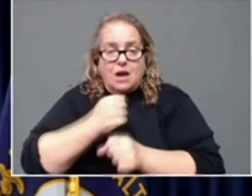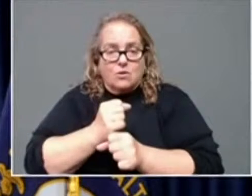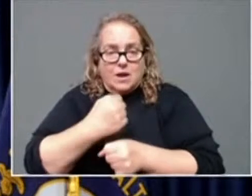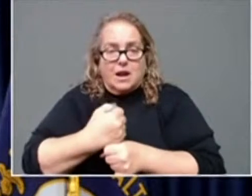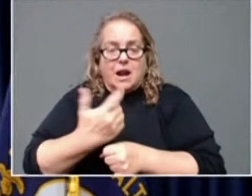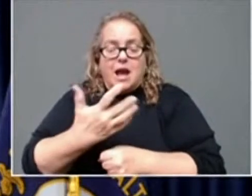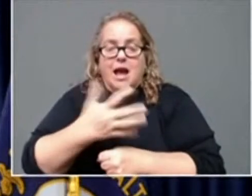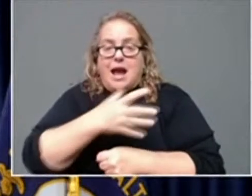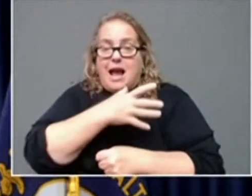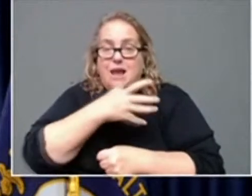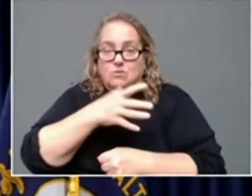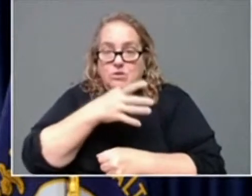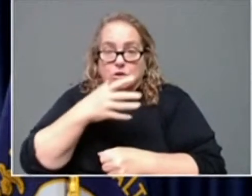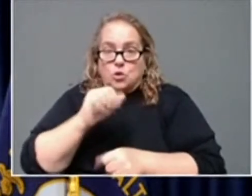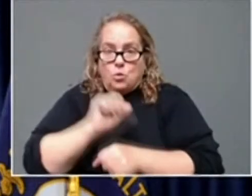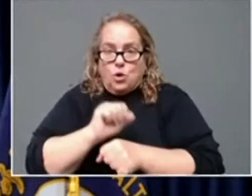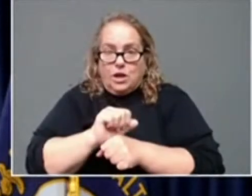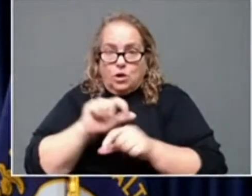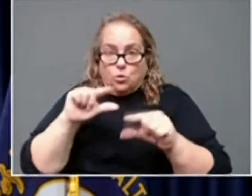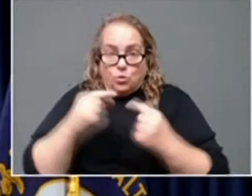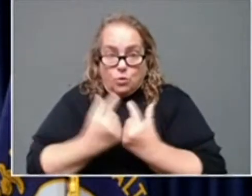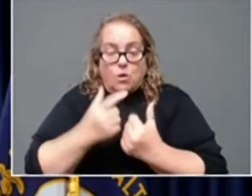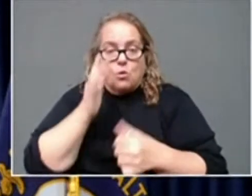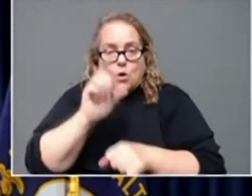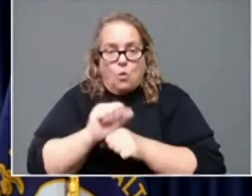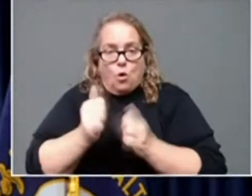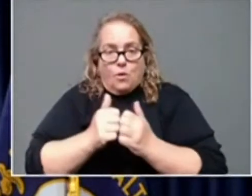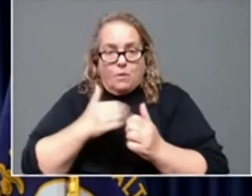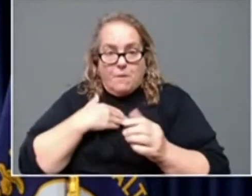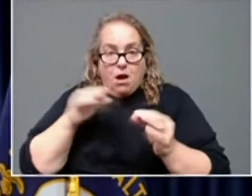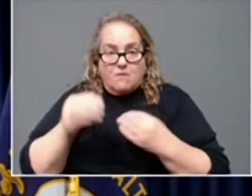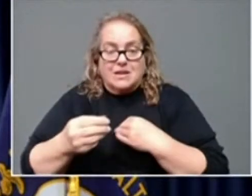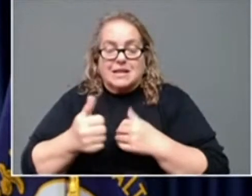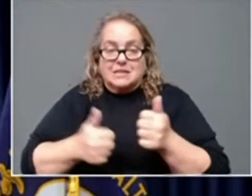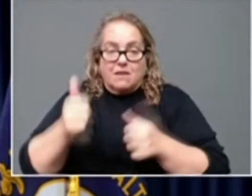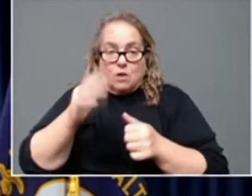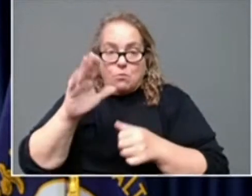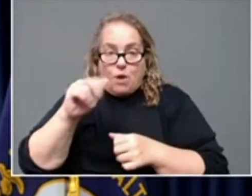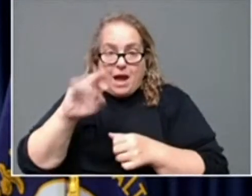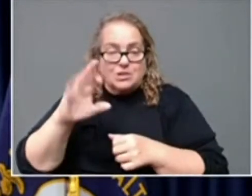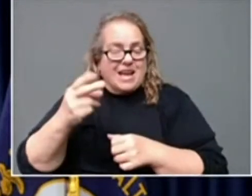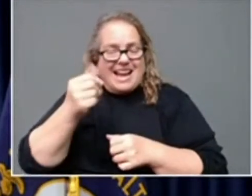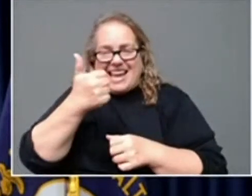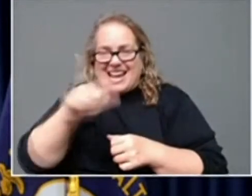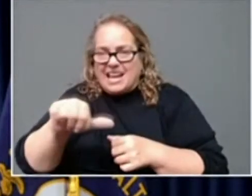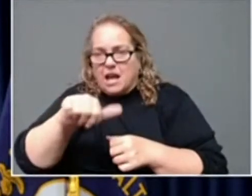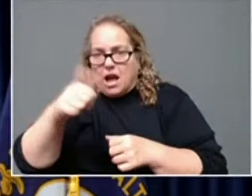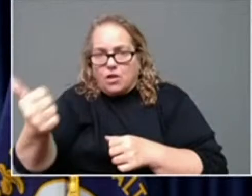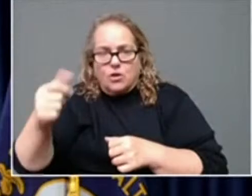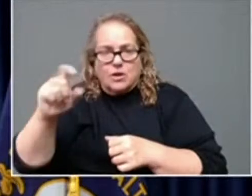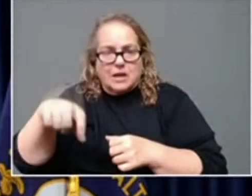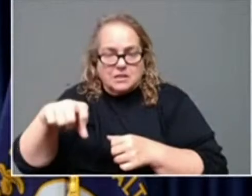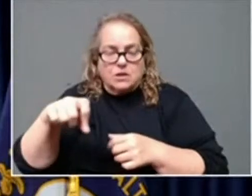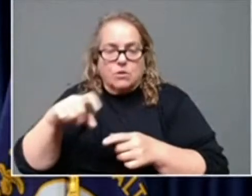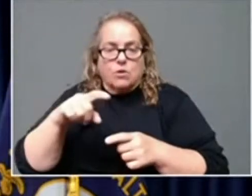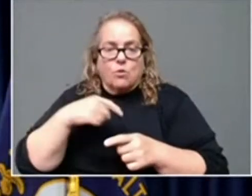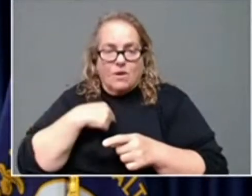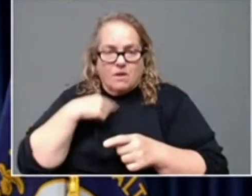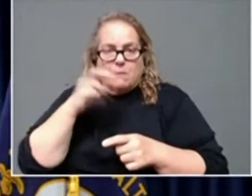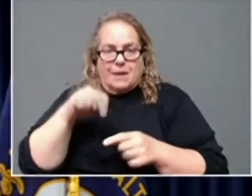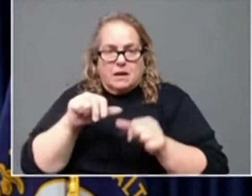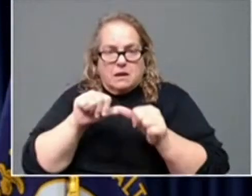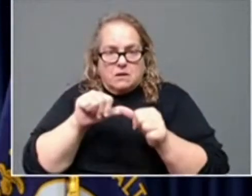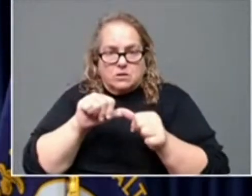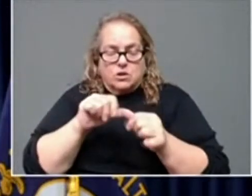group. The working group will work with my office, the executive branch, and any other entities deemed necessary. We've been in constant communication with